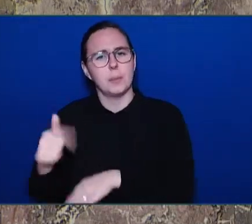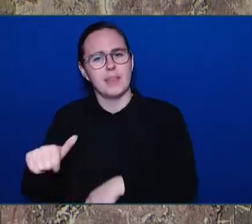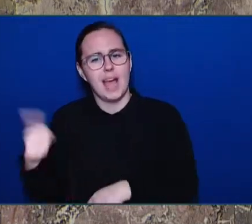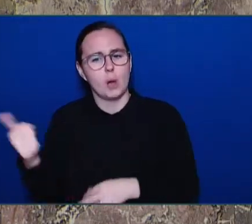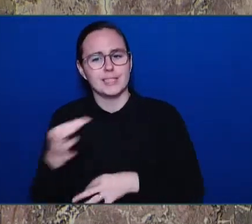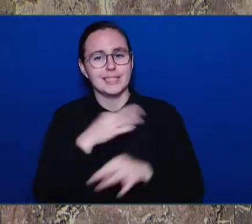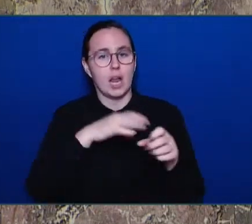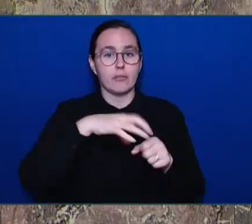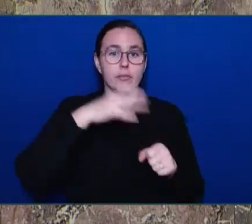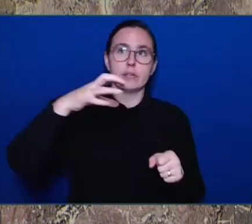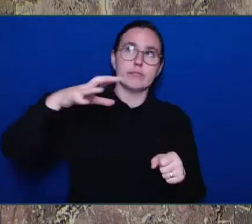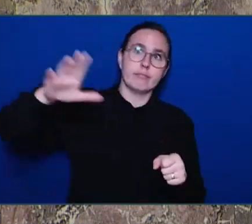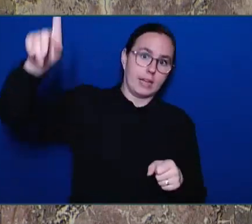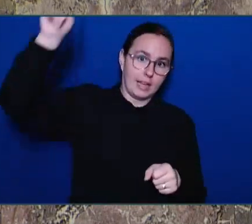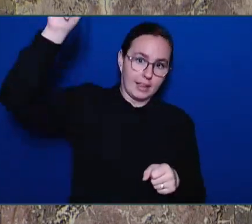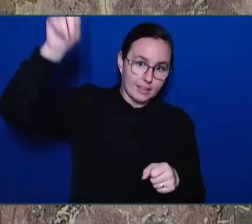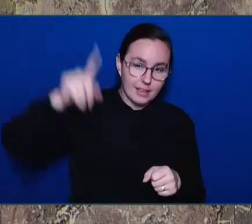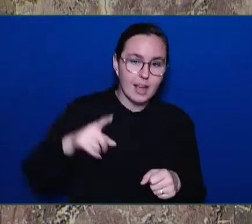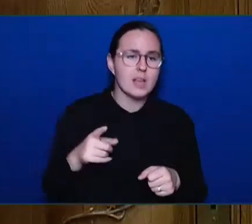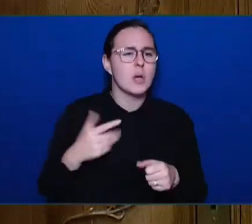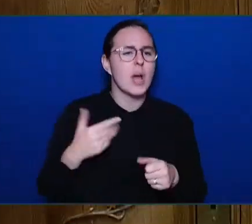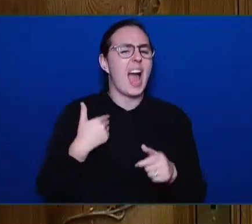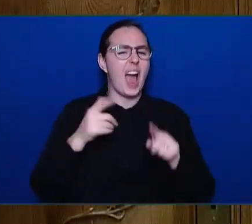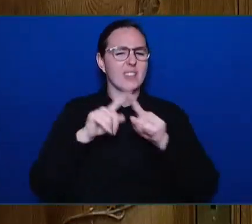that would otherwise go into it.